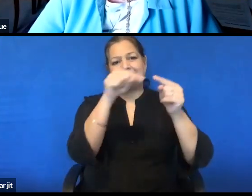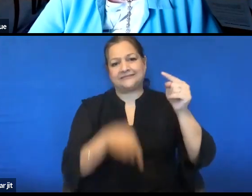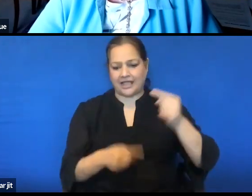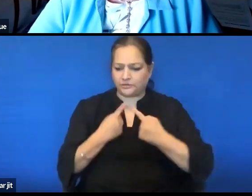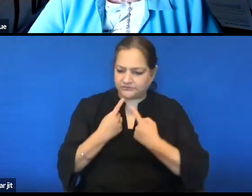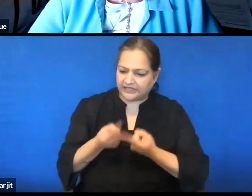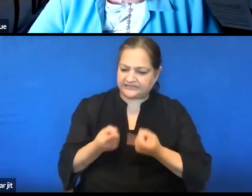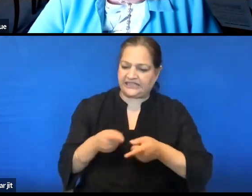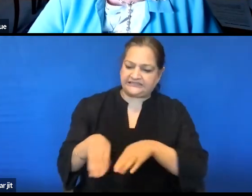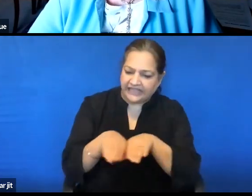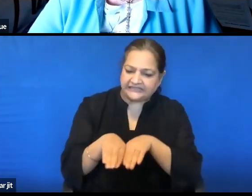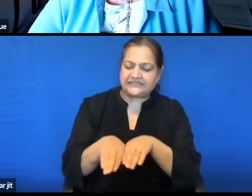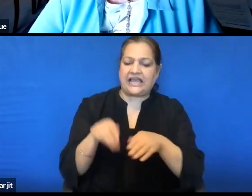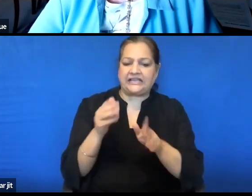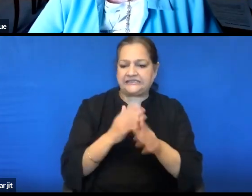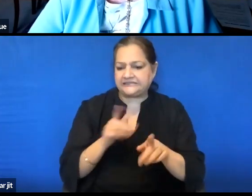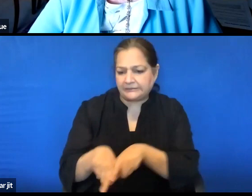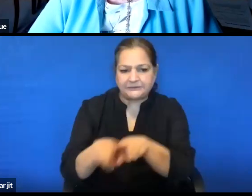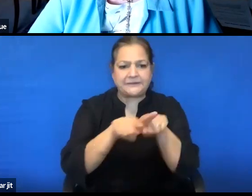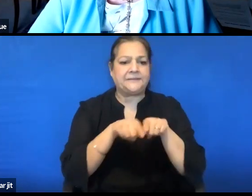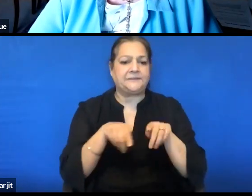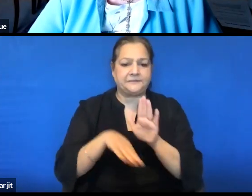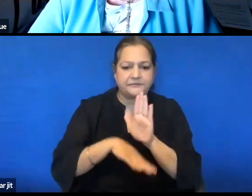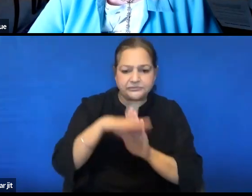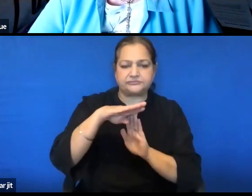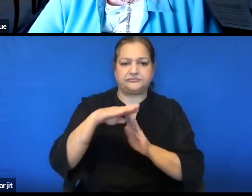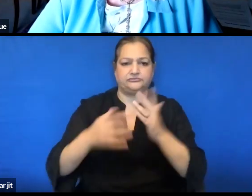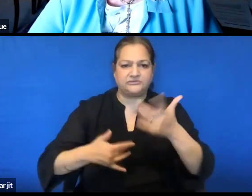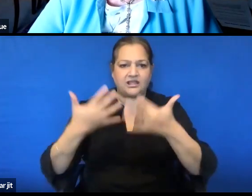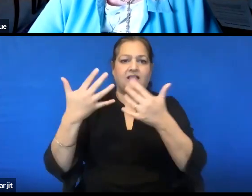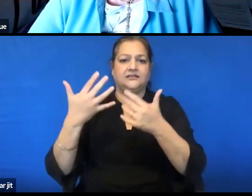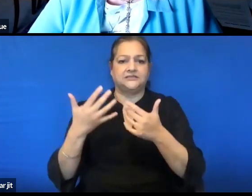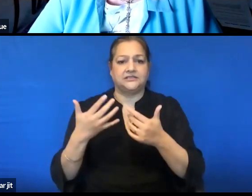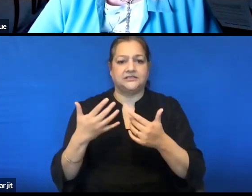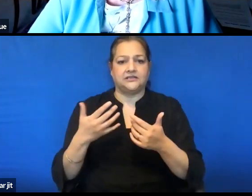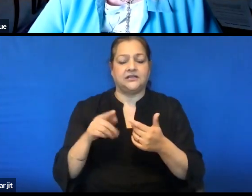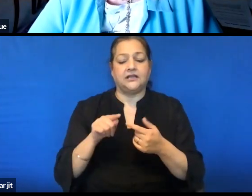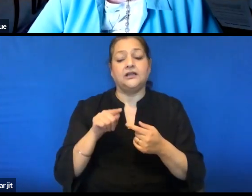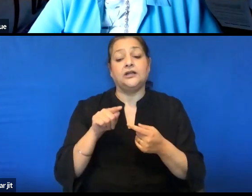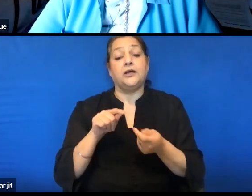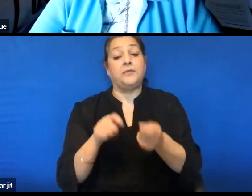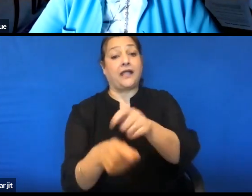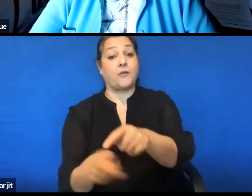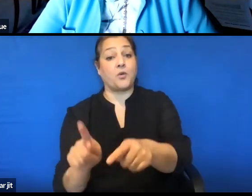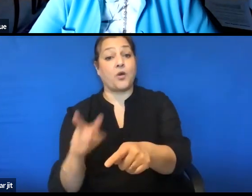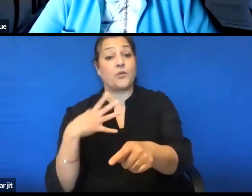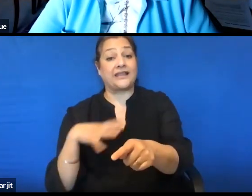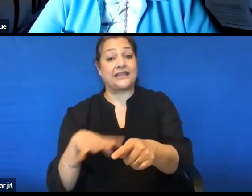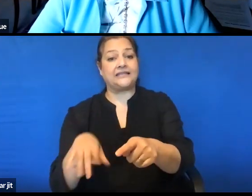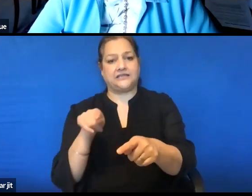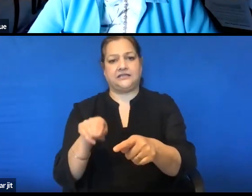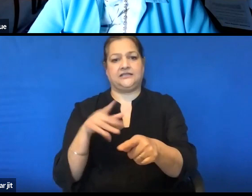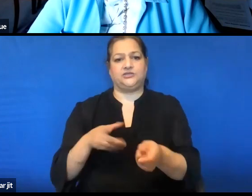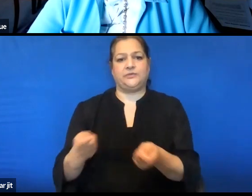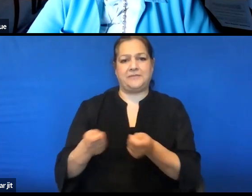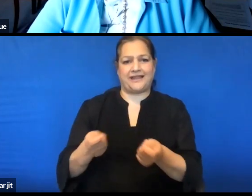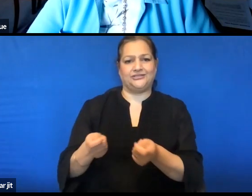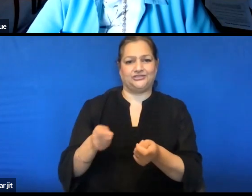regularized, standardized system to where I think we need to be, you've got to manage that, because you don't want to be too disruptive on people's